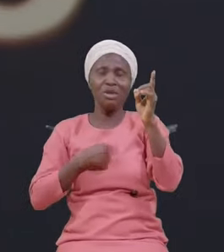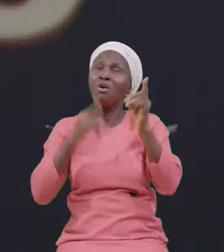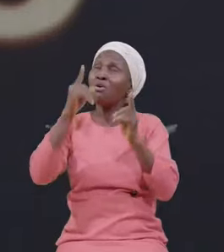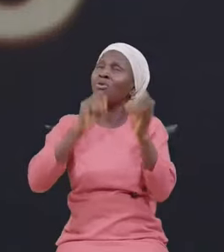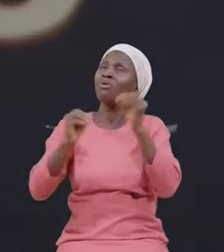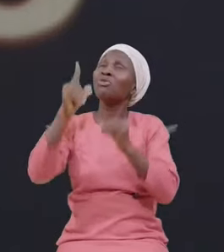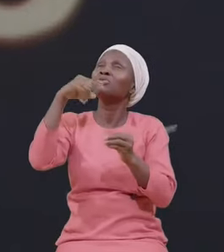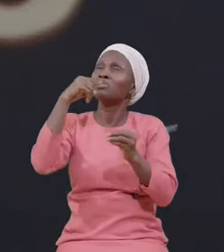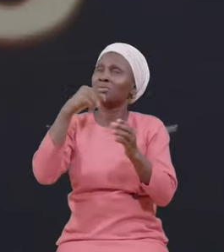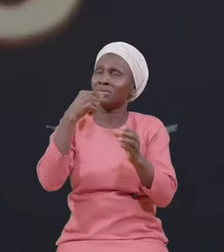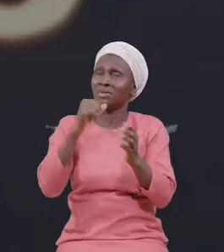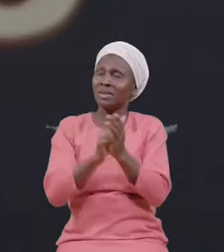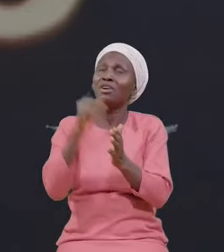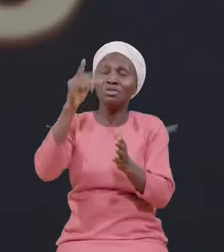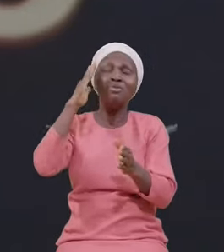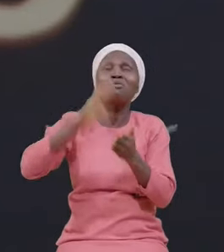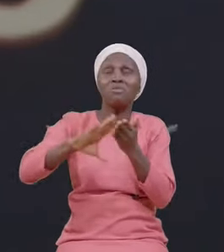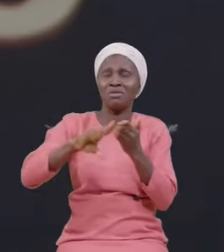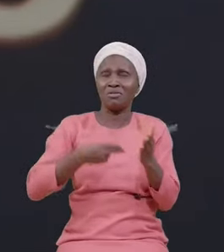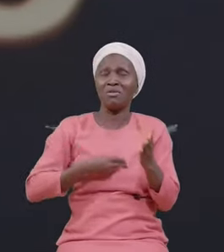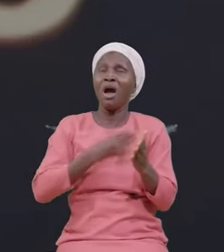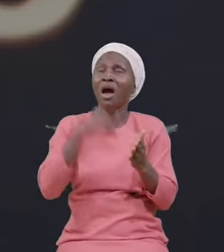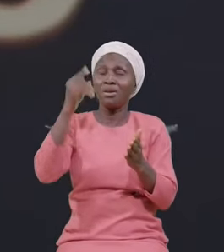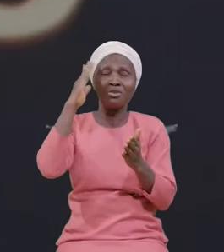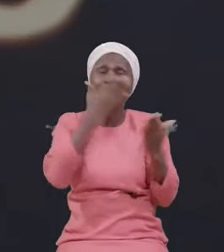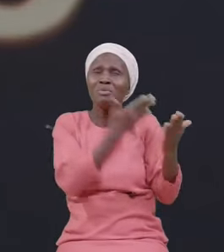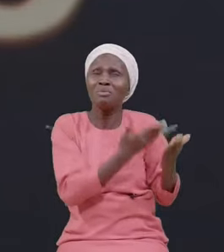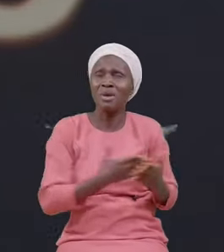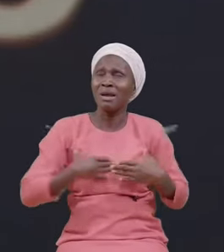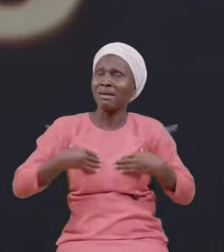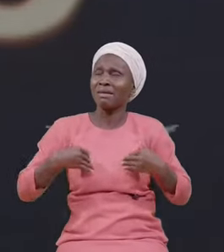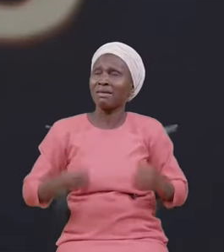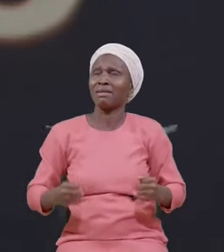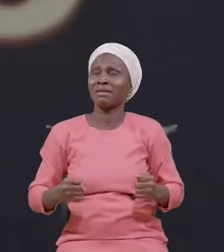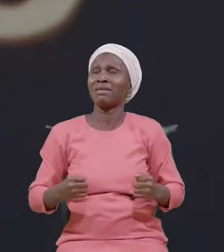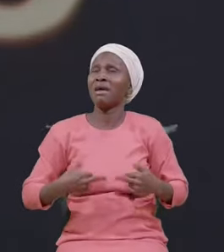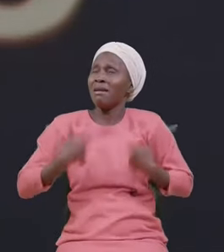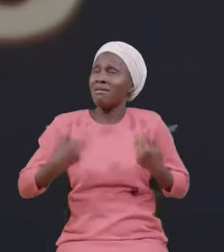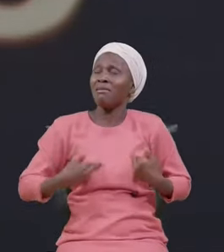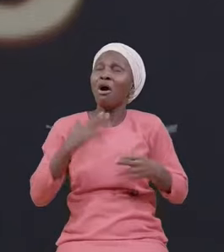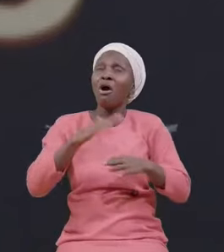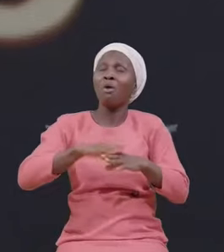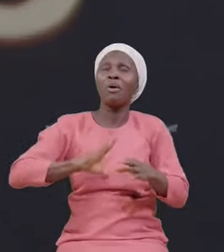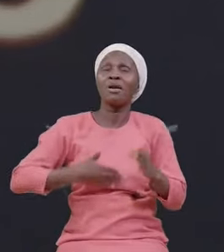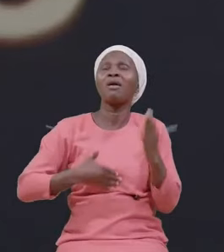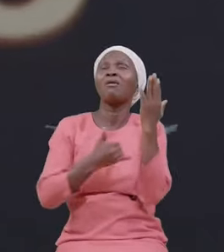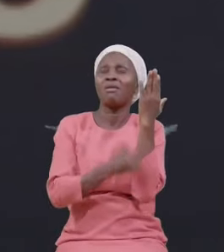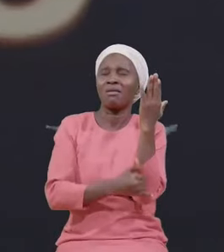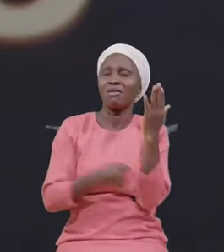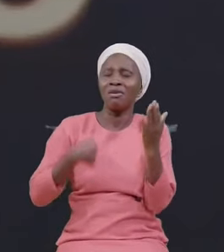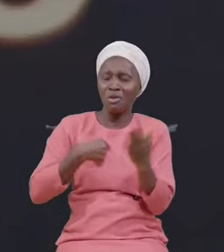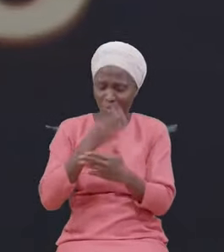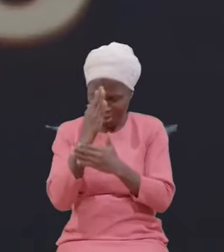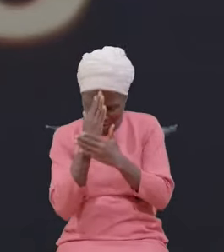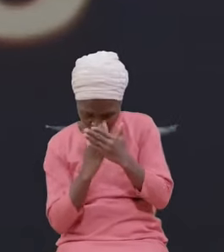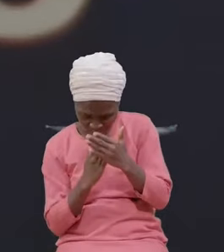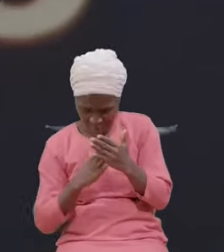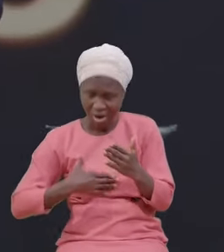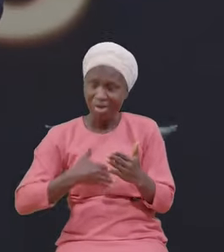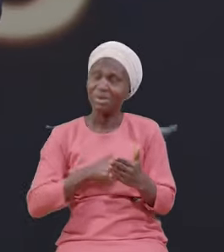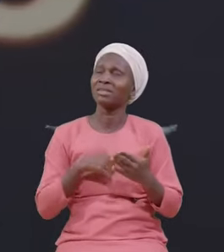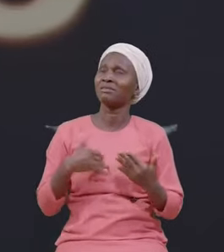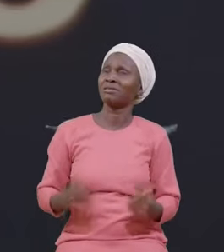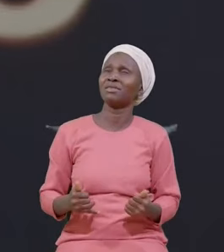healing Upon Our Land We humble ourselves on behalf of the Brethren on behalf of the